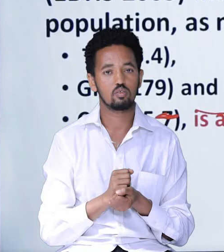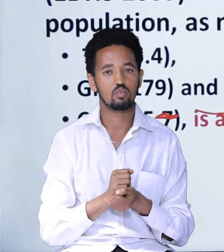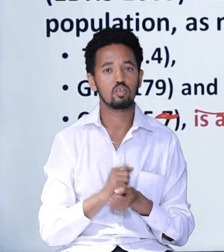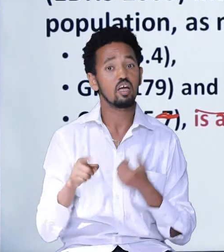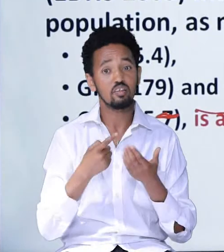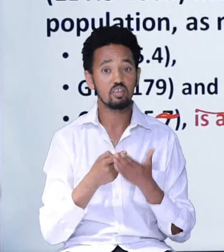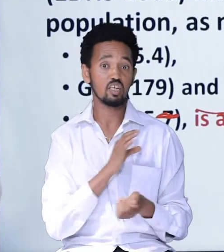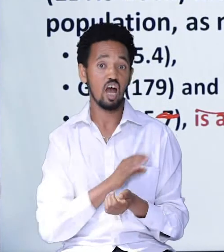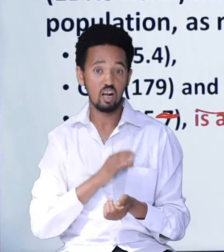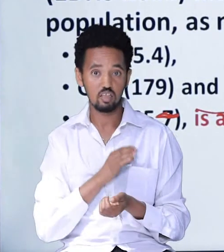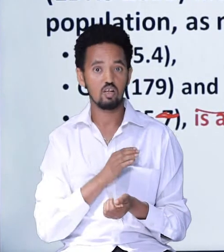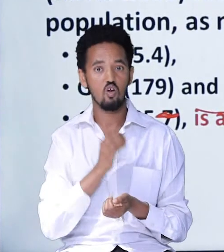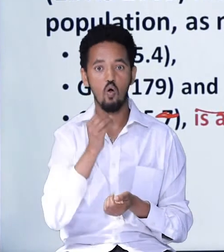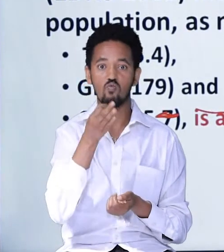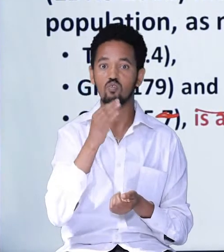This is a character of Ethiopia.